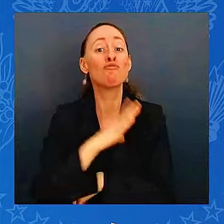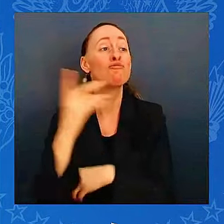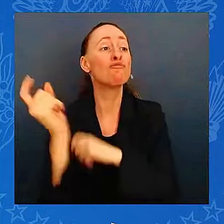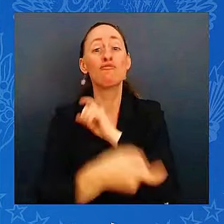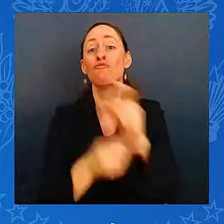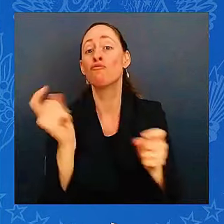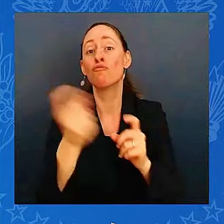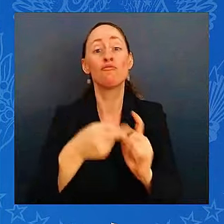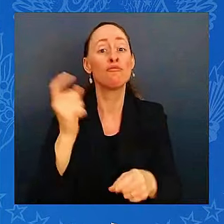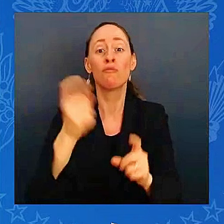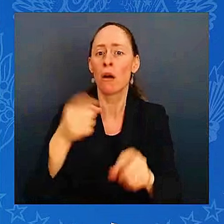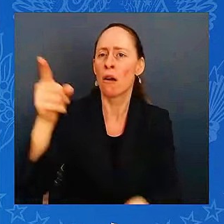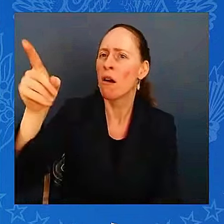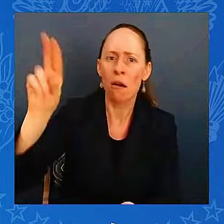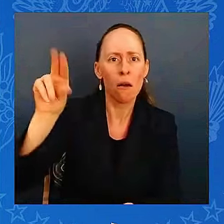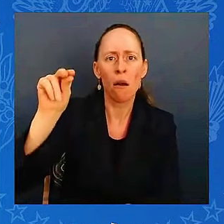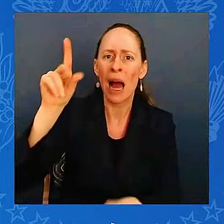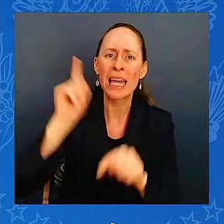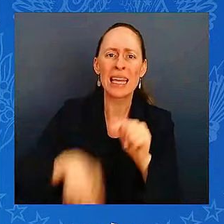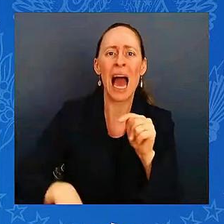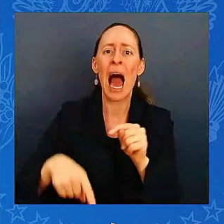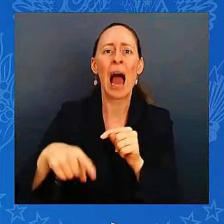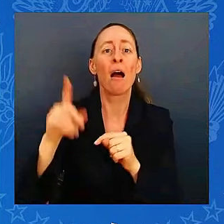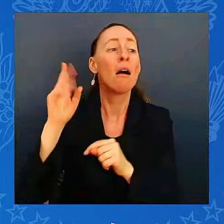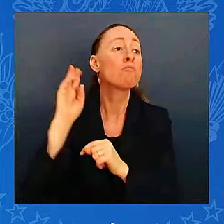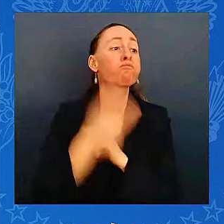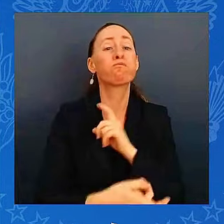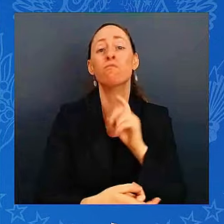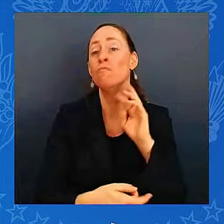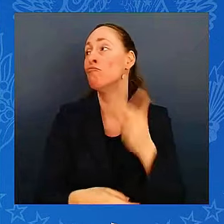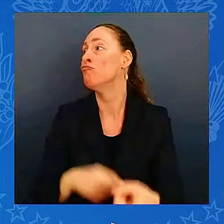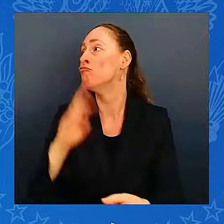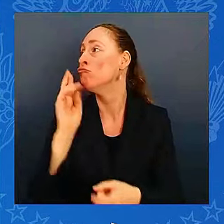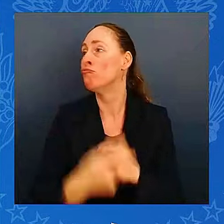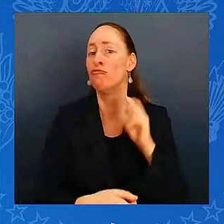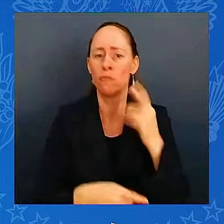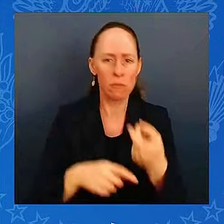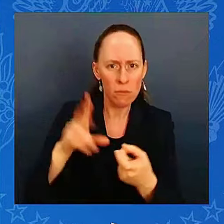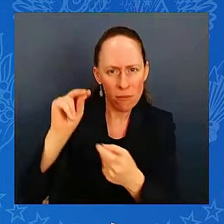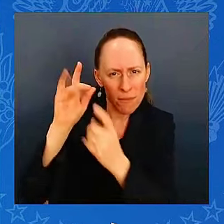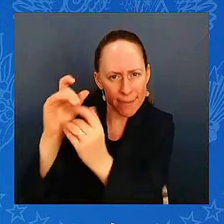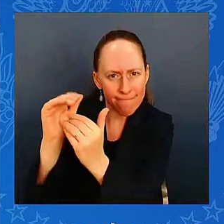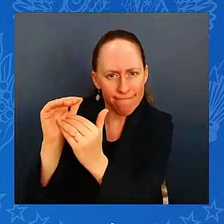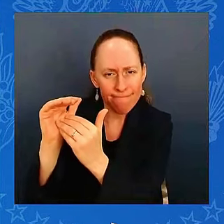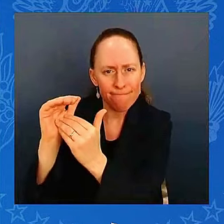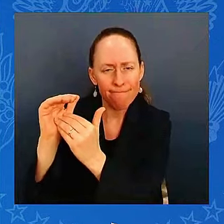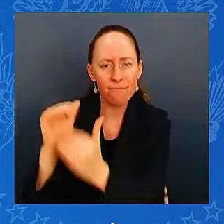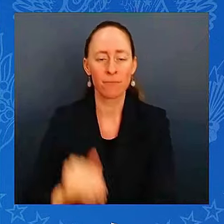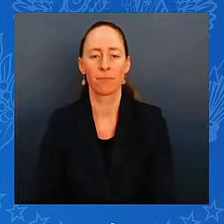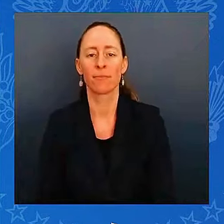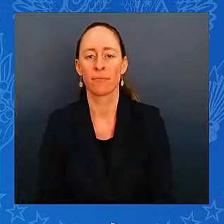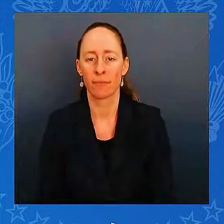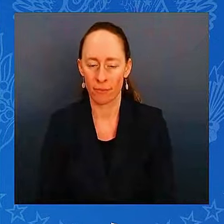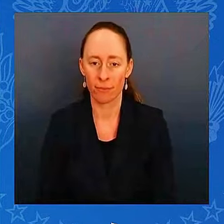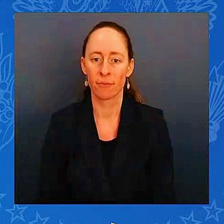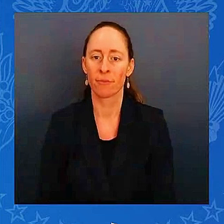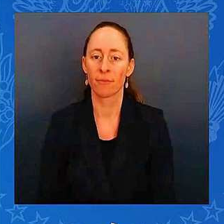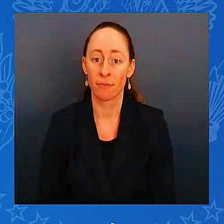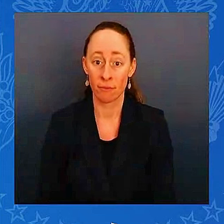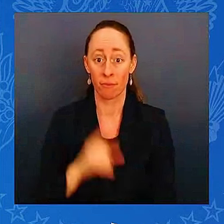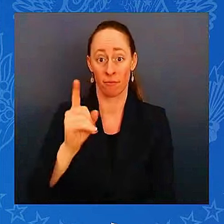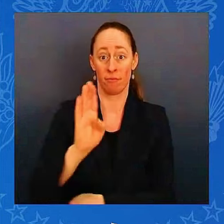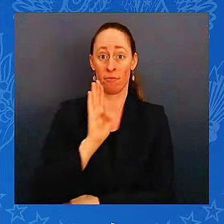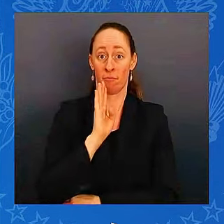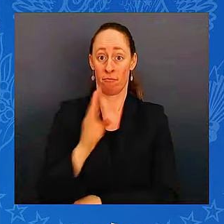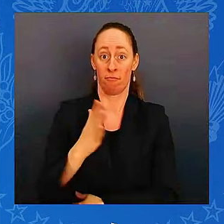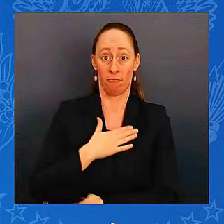the prescription of these illegal drugs. Ladies and gentlemen, in Belgium, my government created a national drug